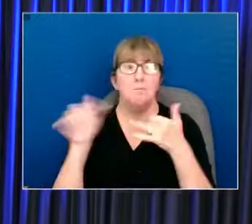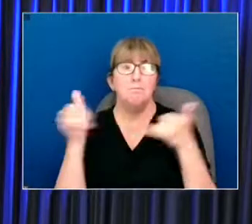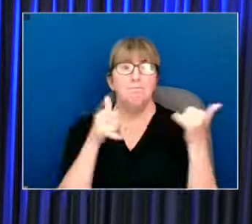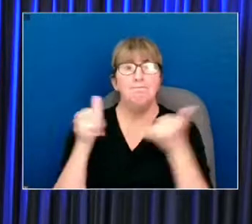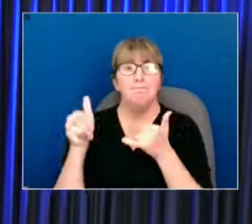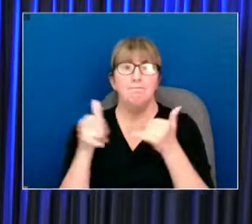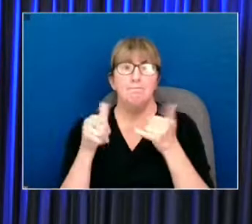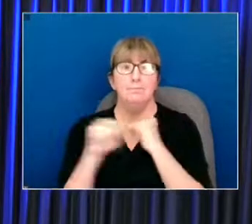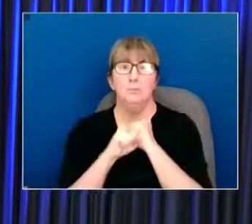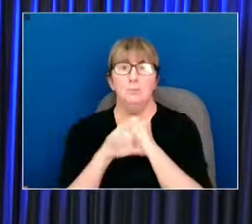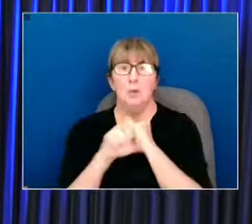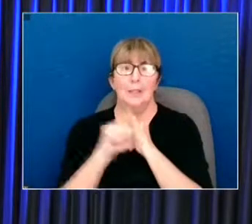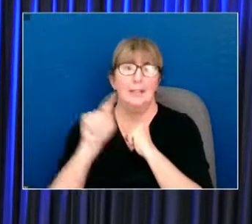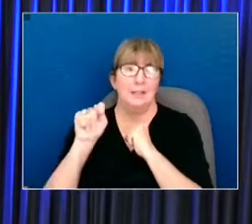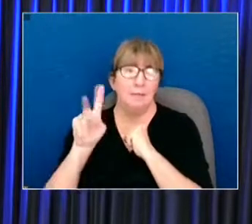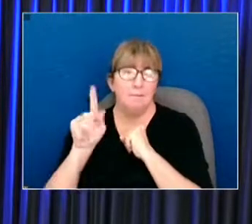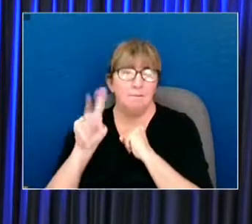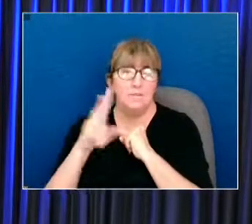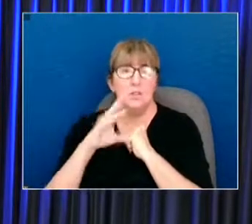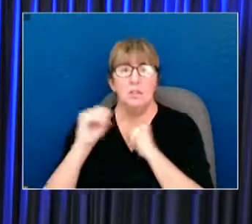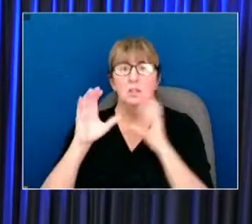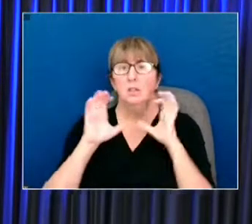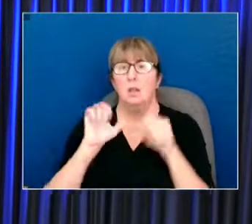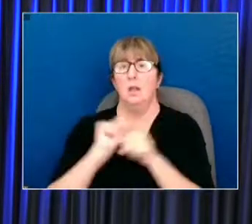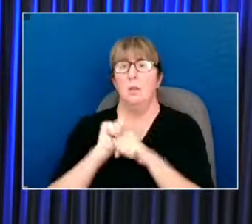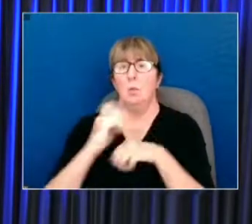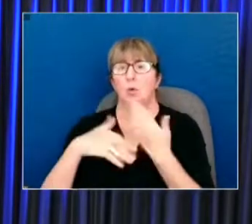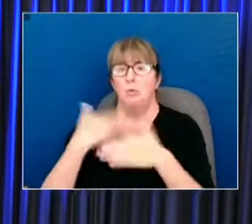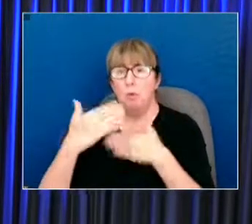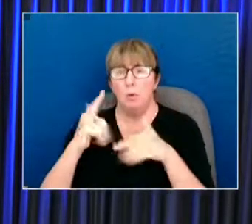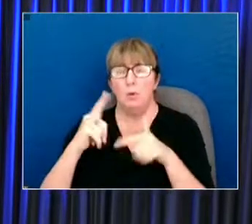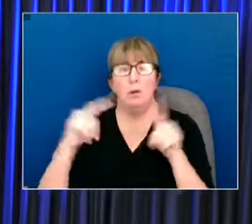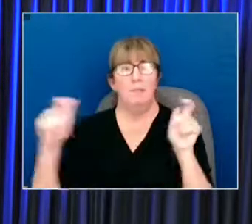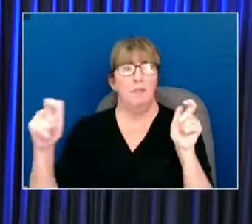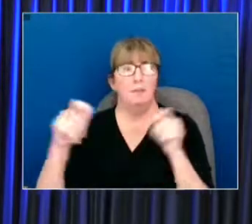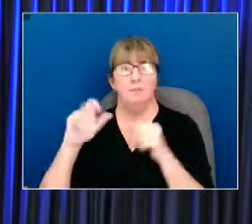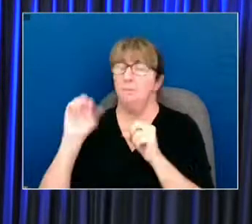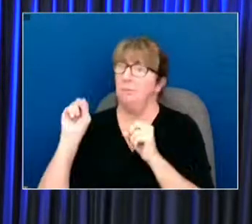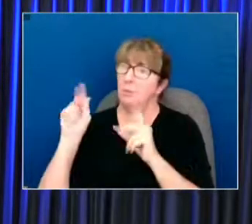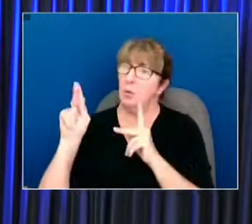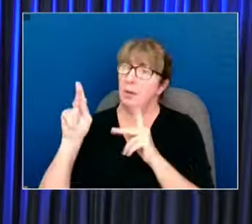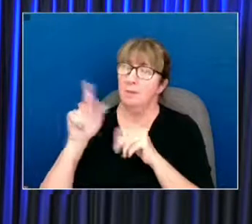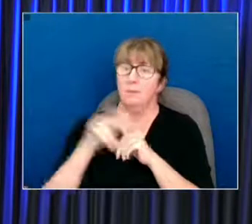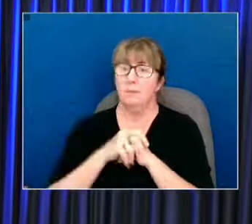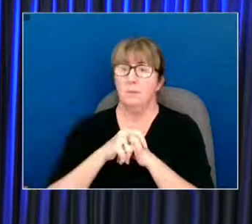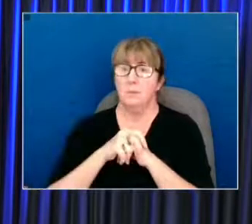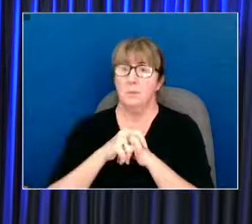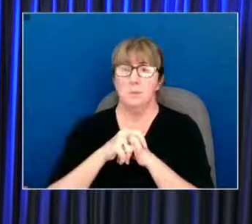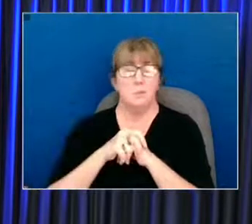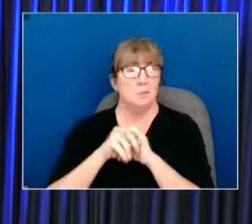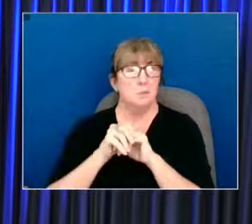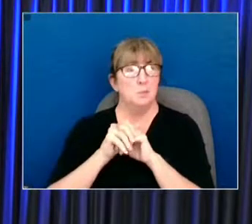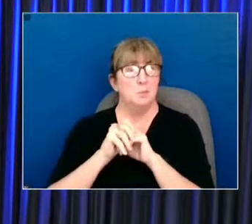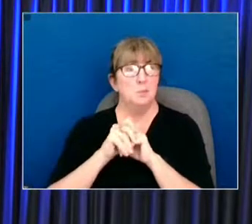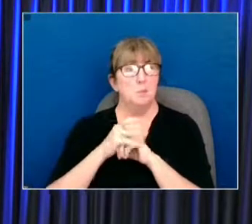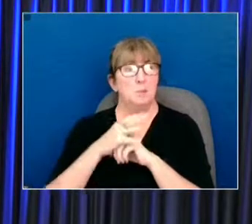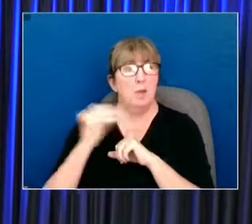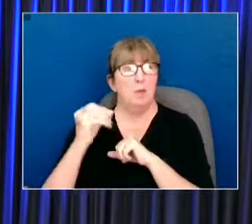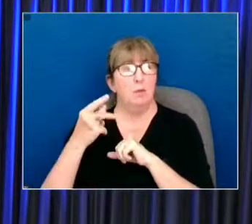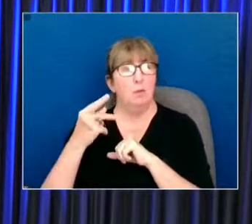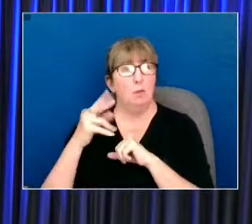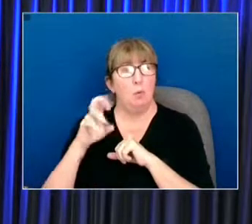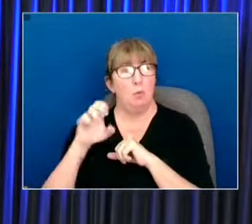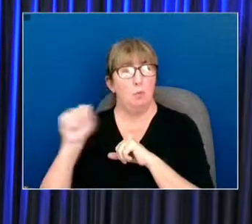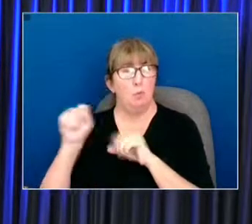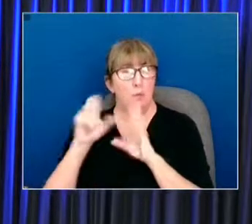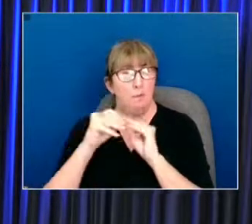broadcast television and client workflow and that kind of stuff. Okay, So so thank the everyone. mock Have a press conferences are done.